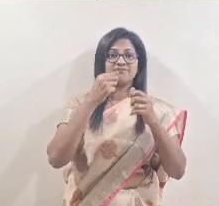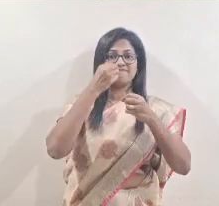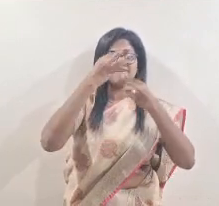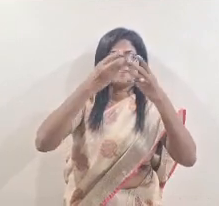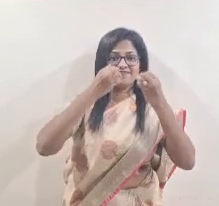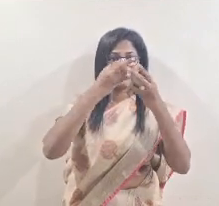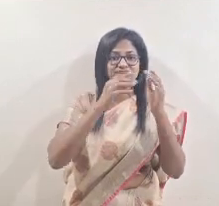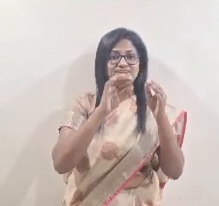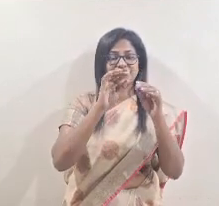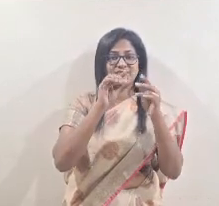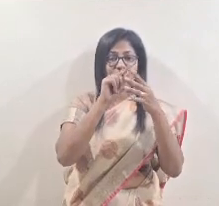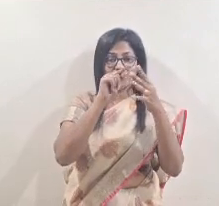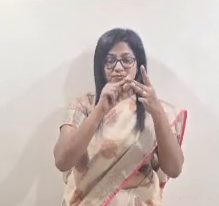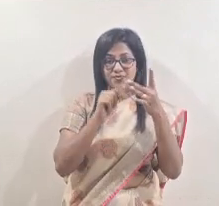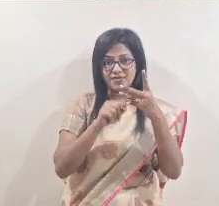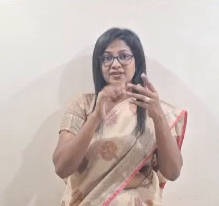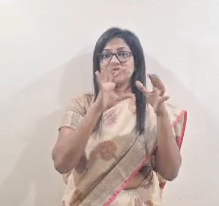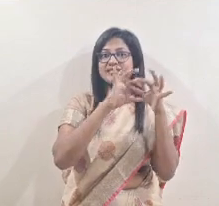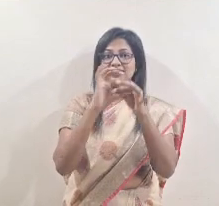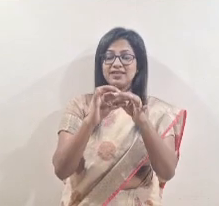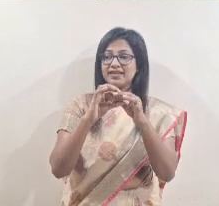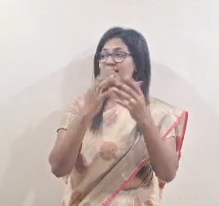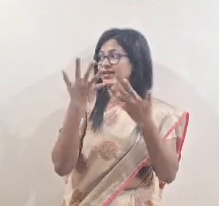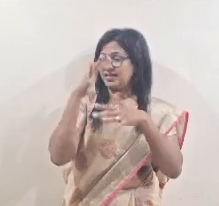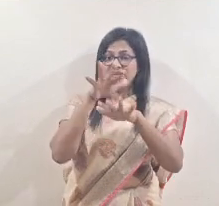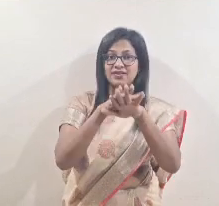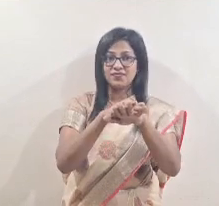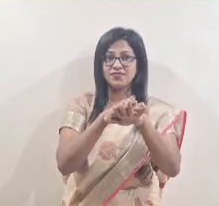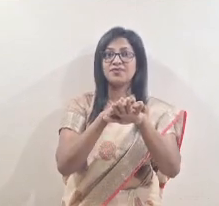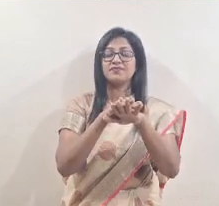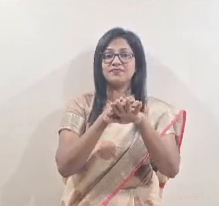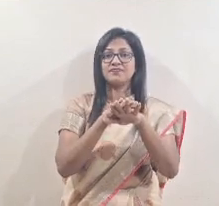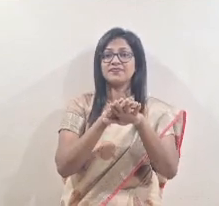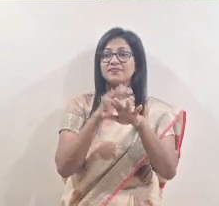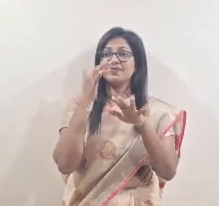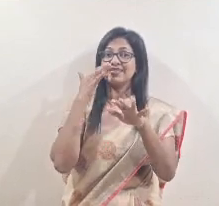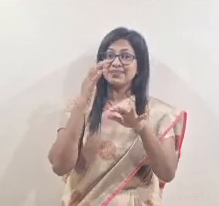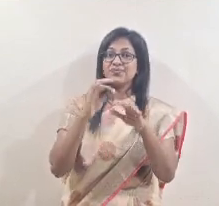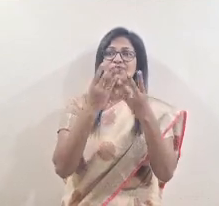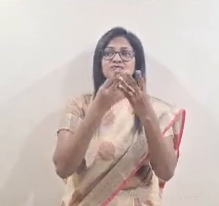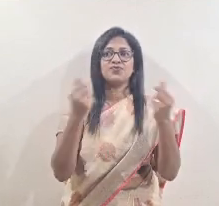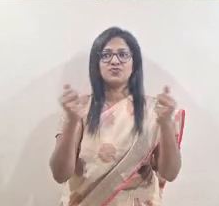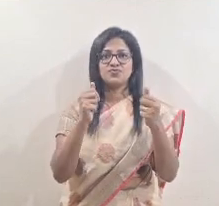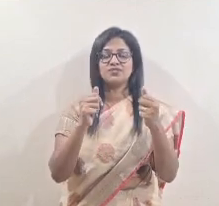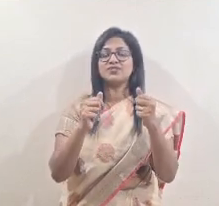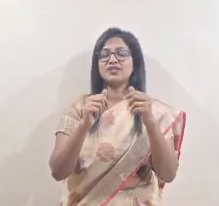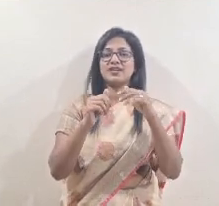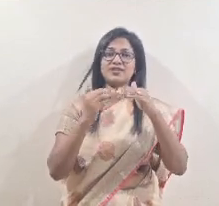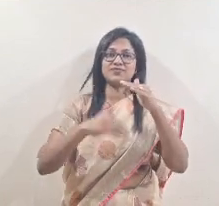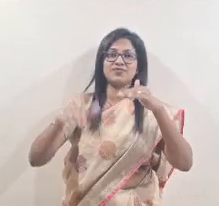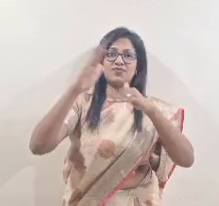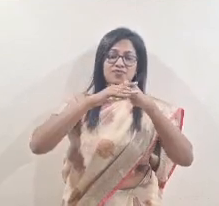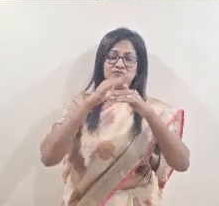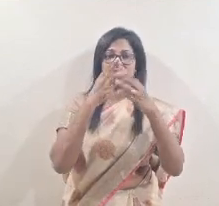ranking of the attribute by involving it to the ideal solution and the worst solution.